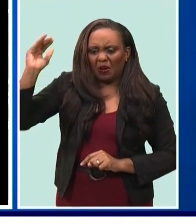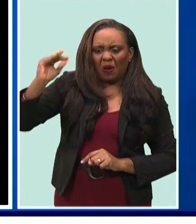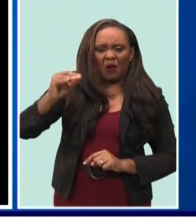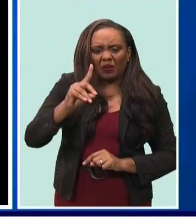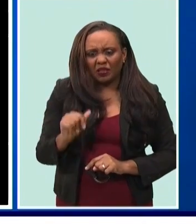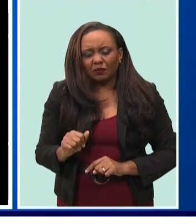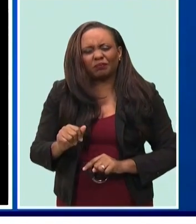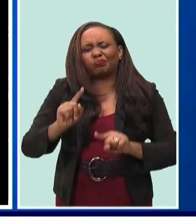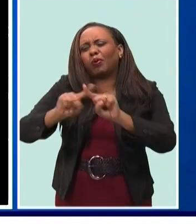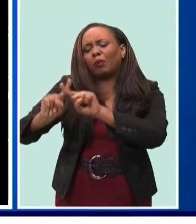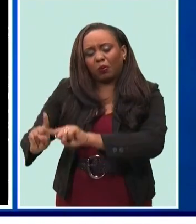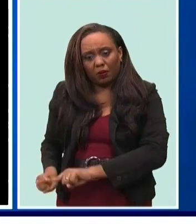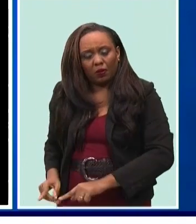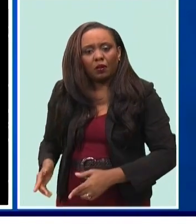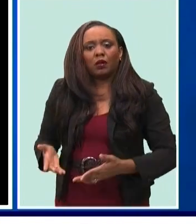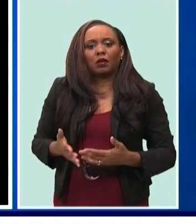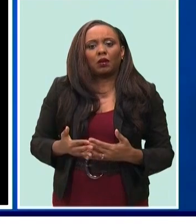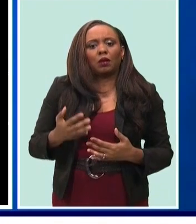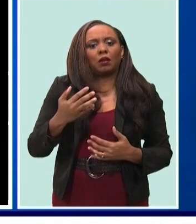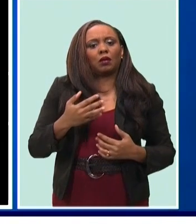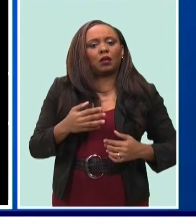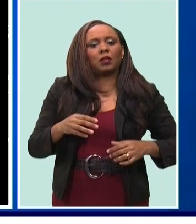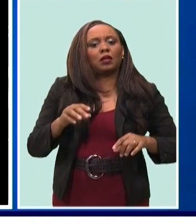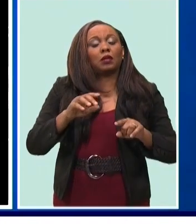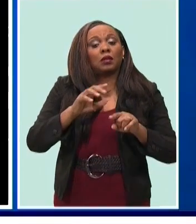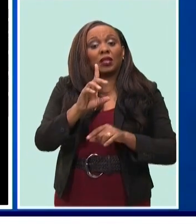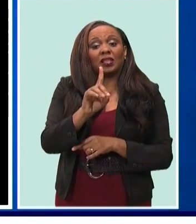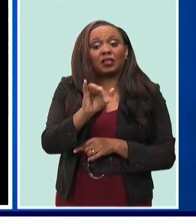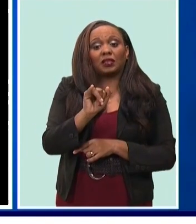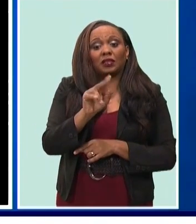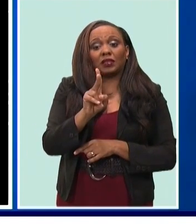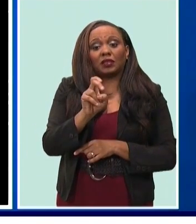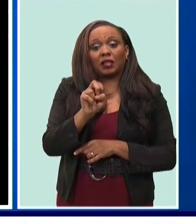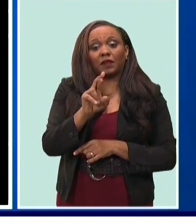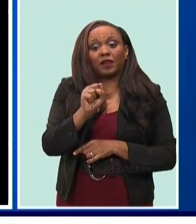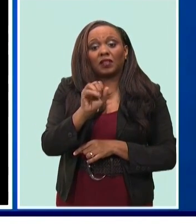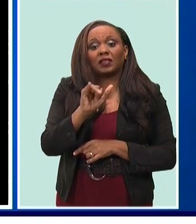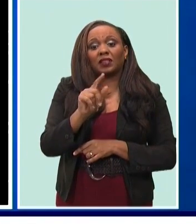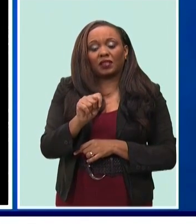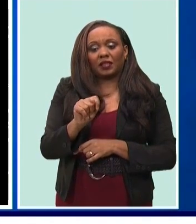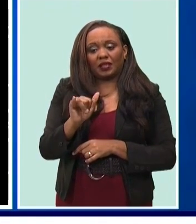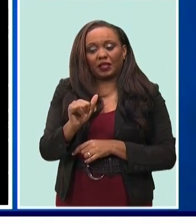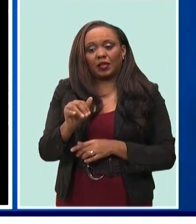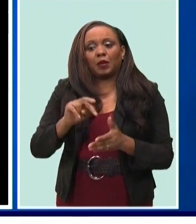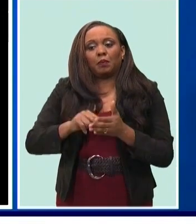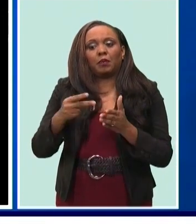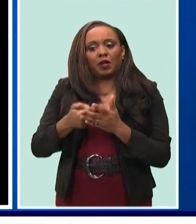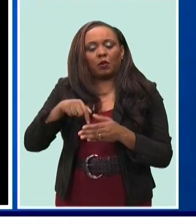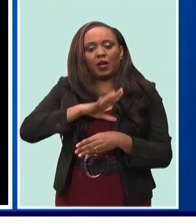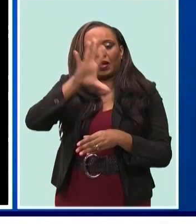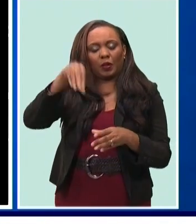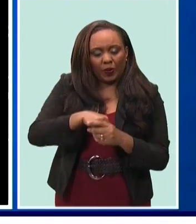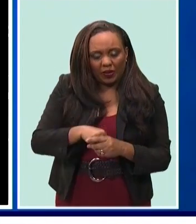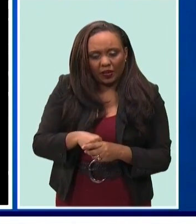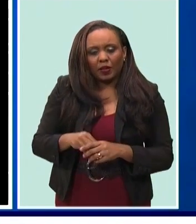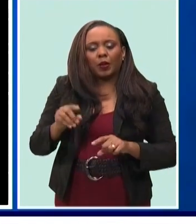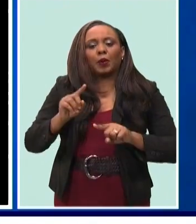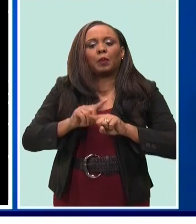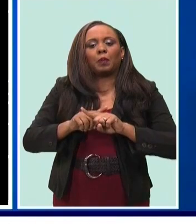concepts. Diversity is getting a seat at the table, while inclusion is having a voice at that table. Diversity